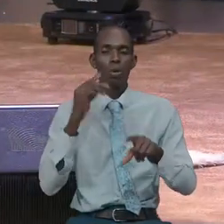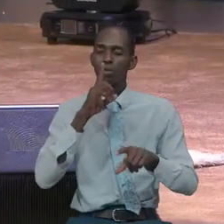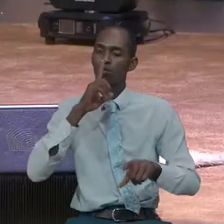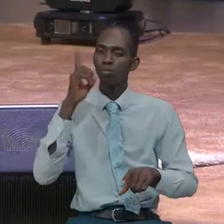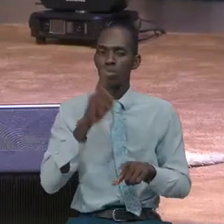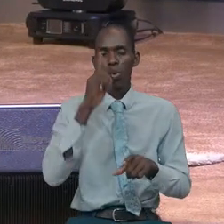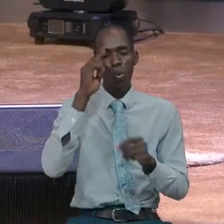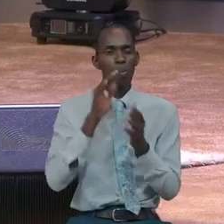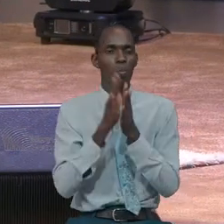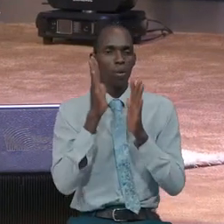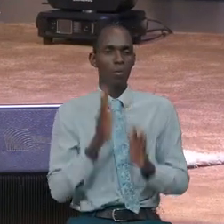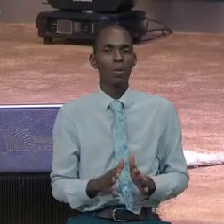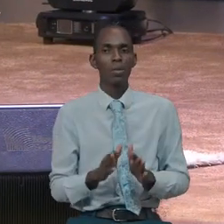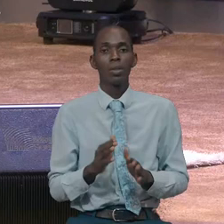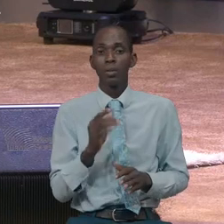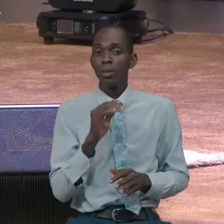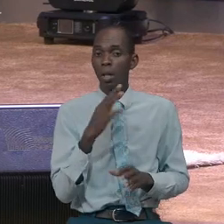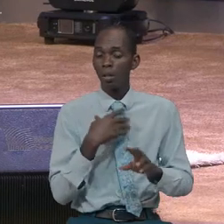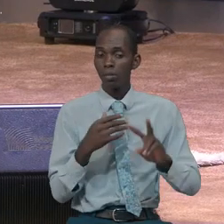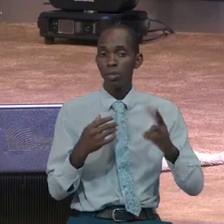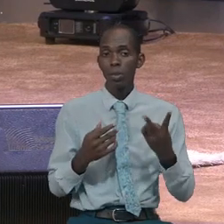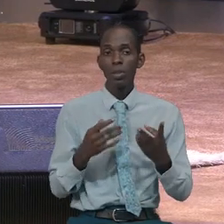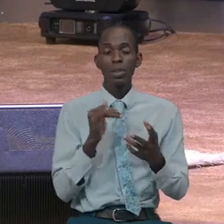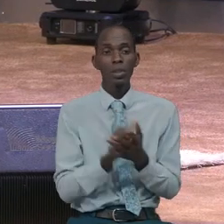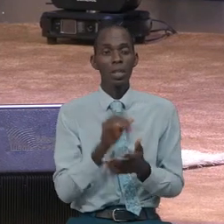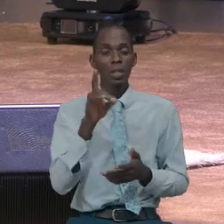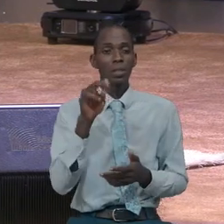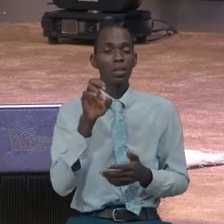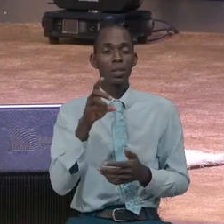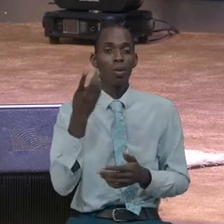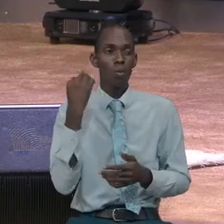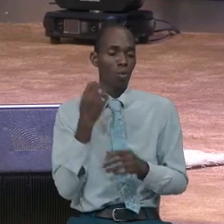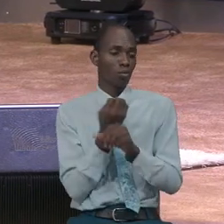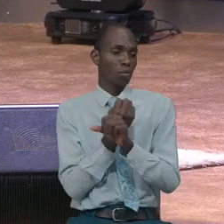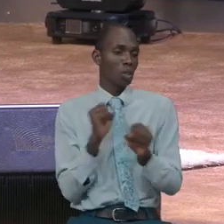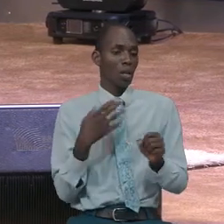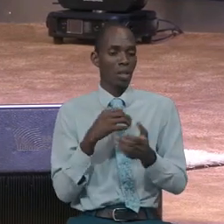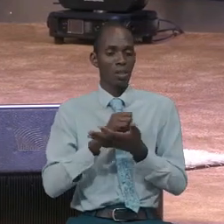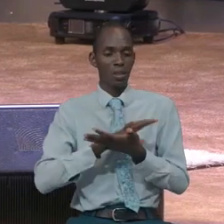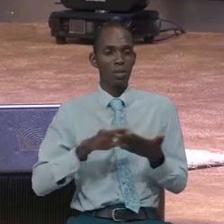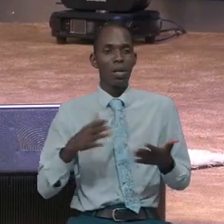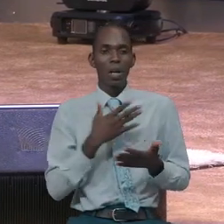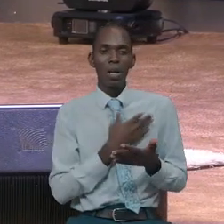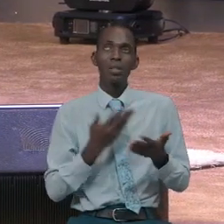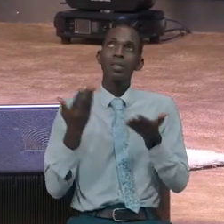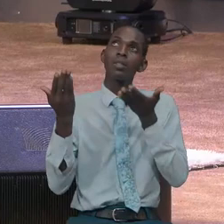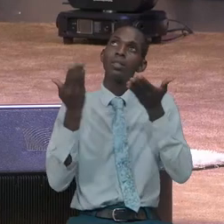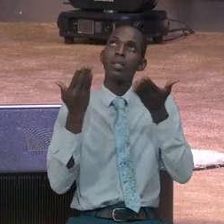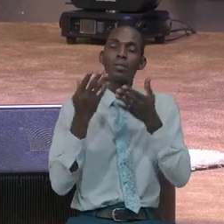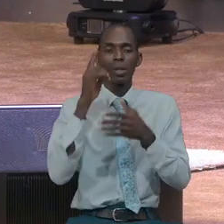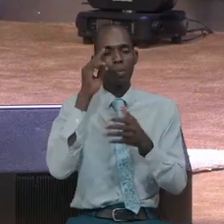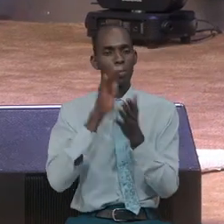believer. Not only that, not only that he was saved and sanctified, he was a serving believer. And he had